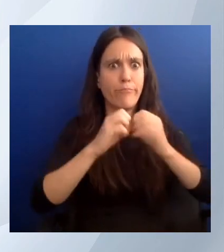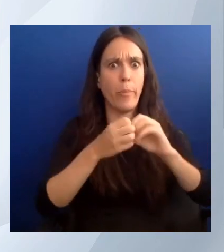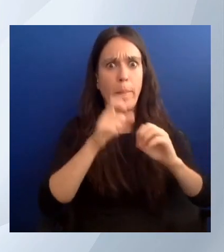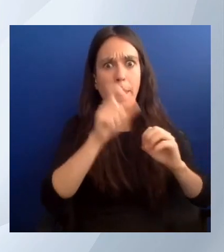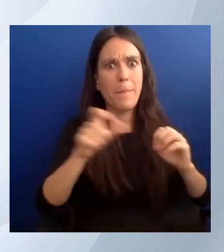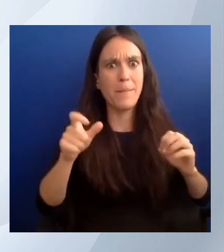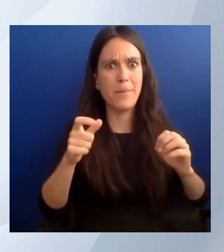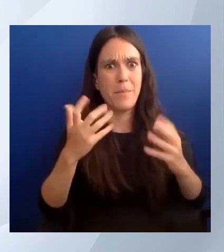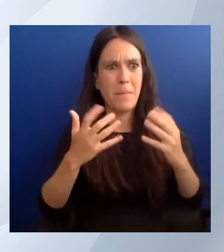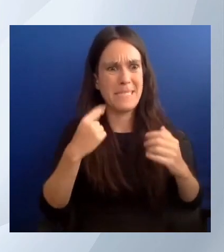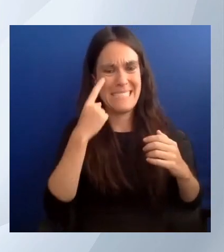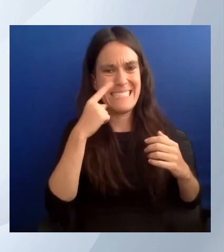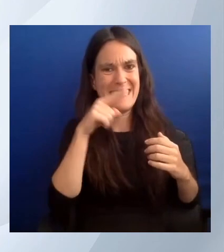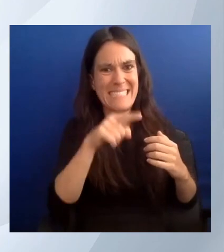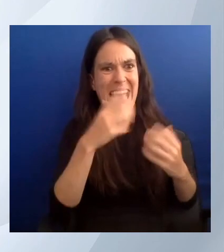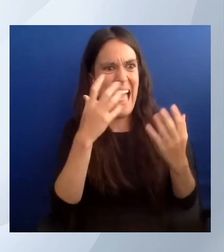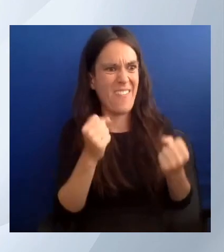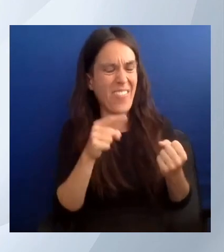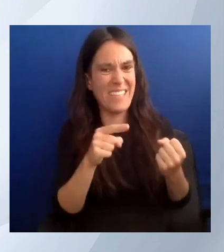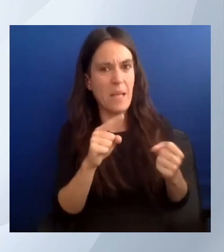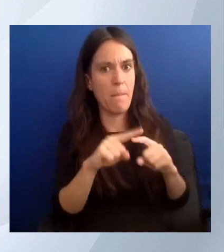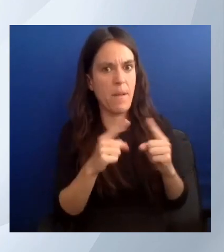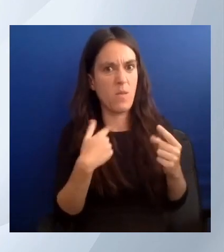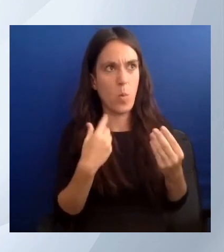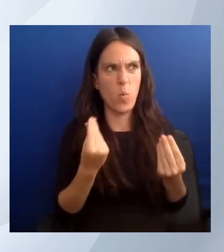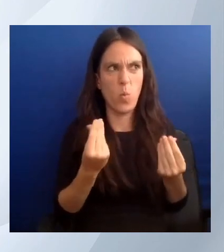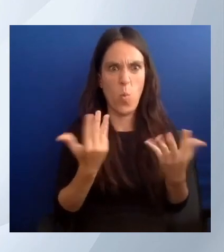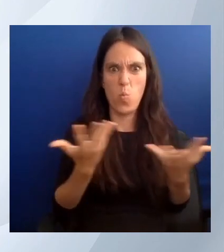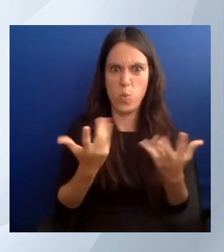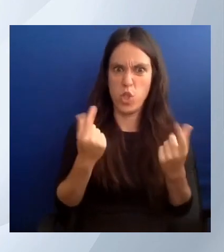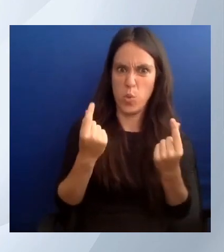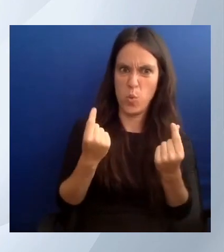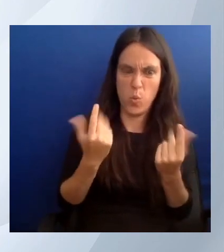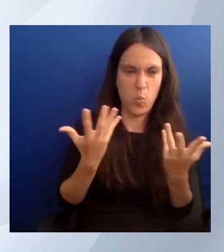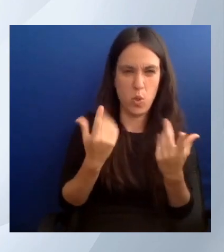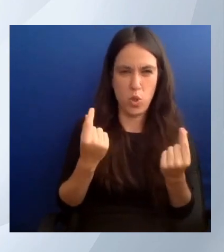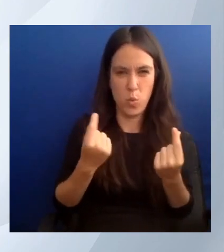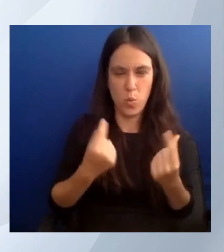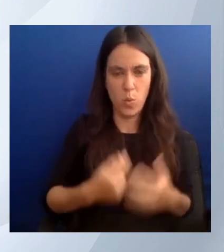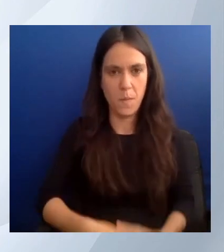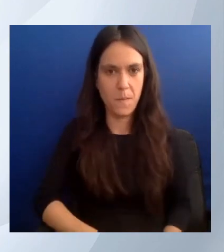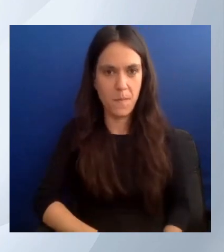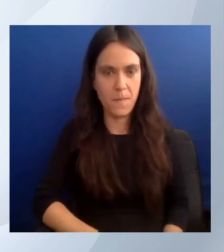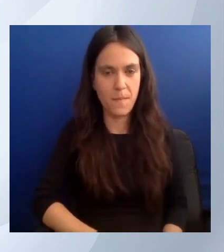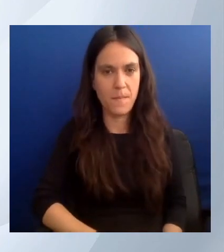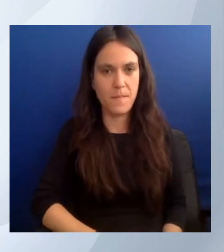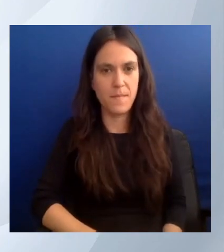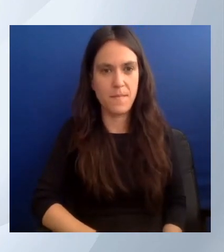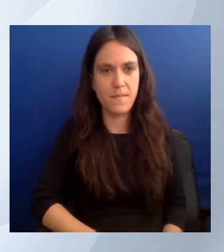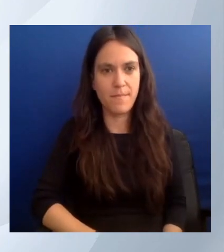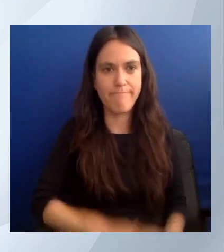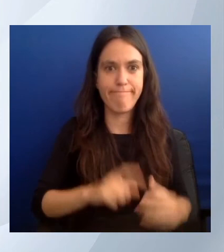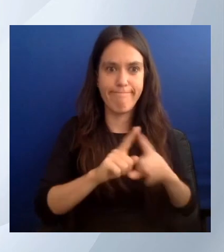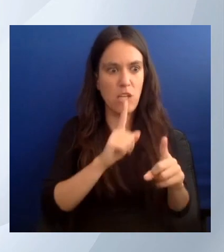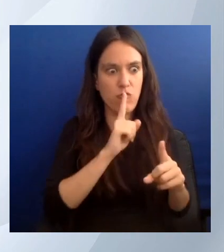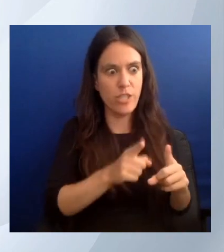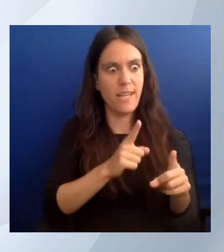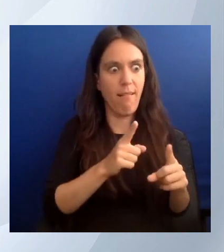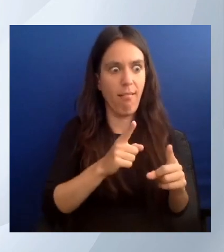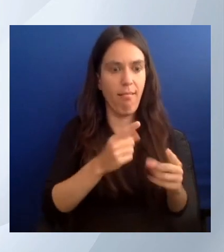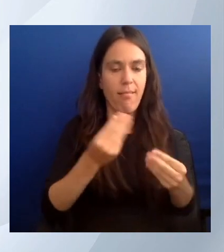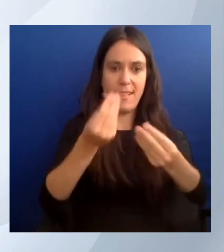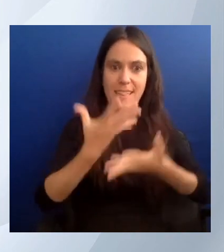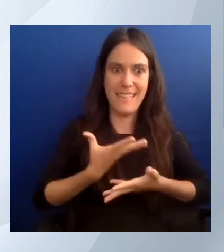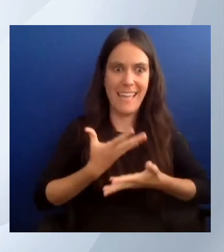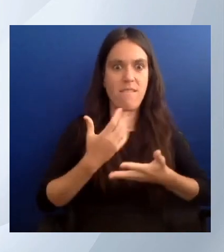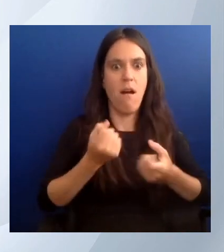but exactly, that doesn't really scale well to something real indeed. Keep it real, close to yourself, that you understand the domain,